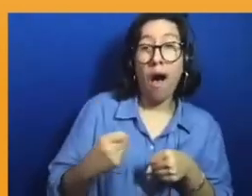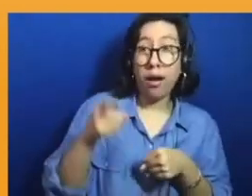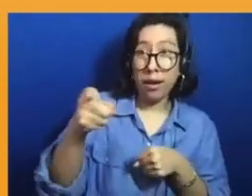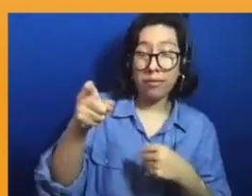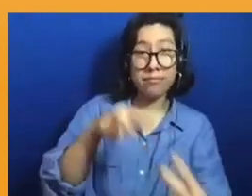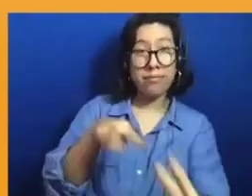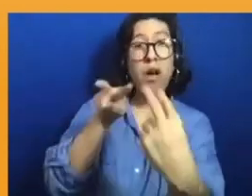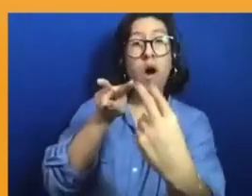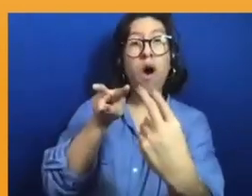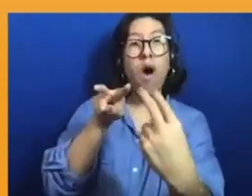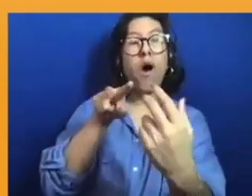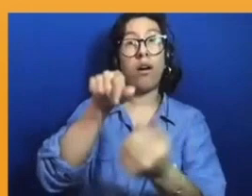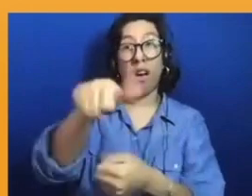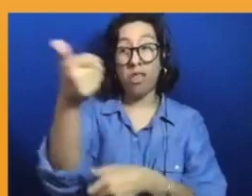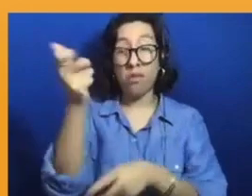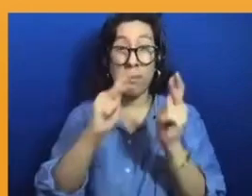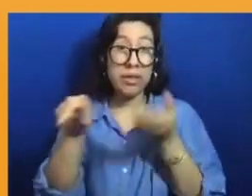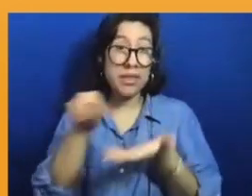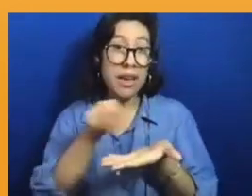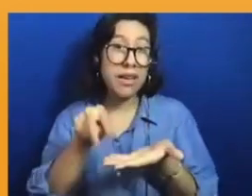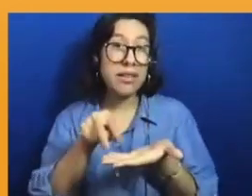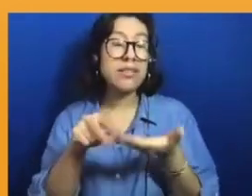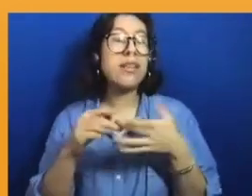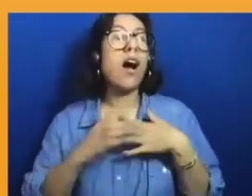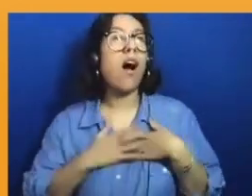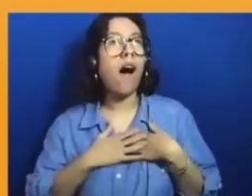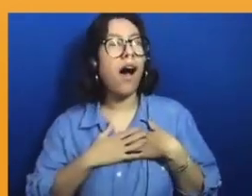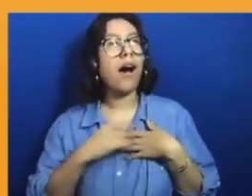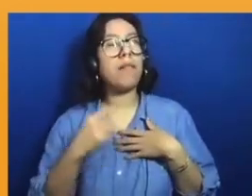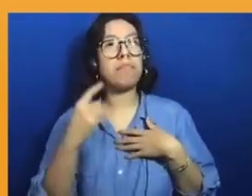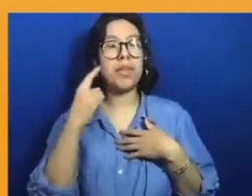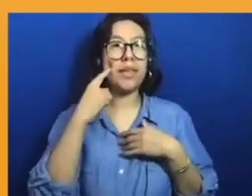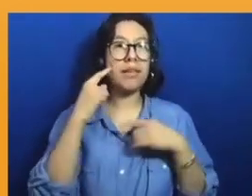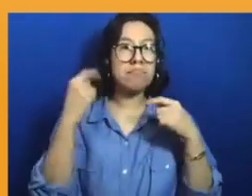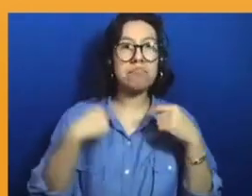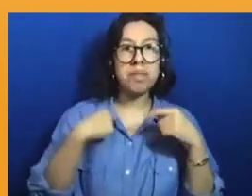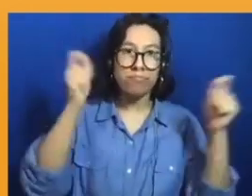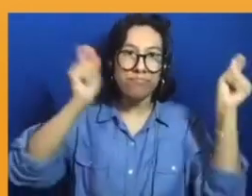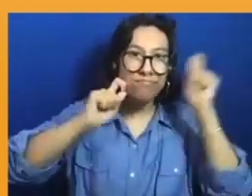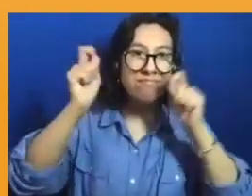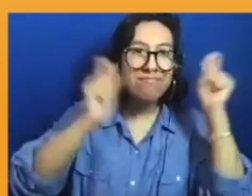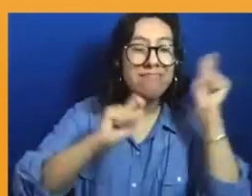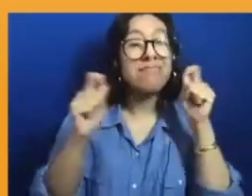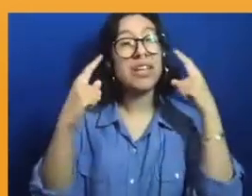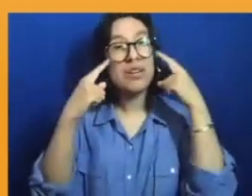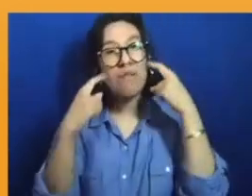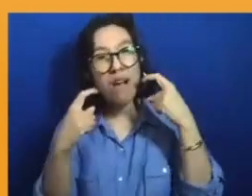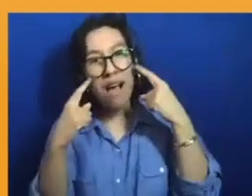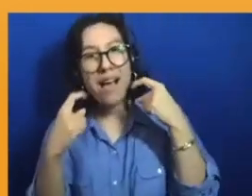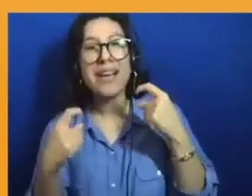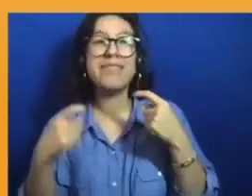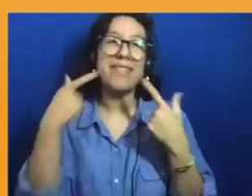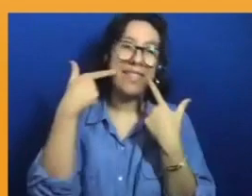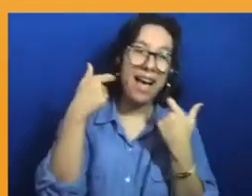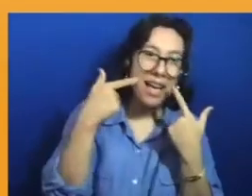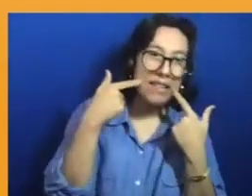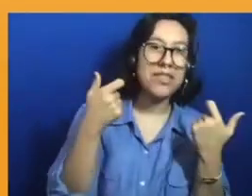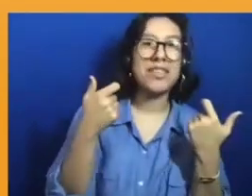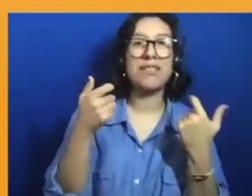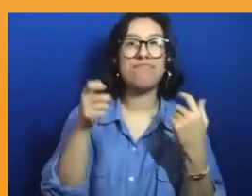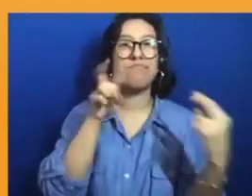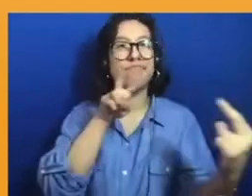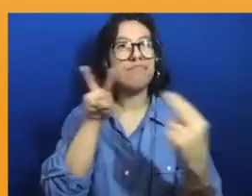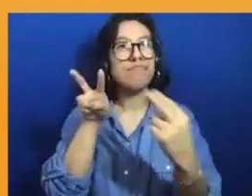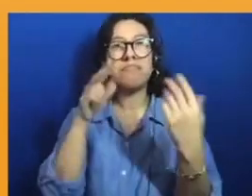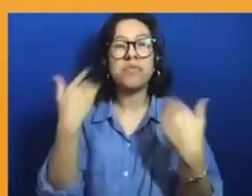dance, you know, I find myself making facial expressions and, you know, crying and laughing. And